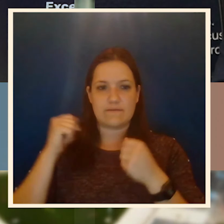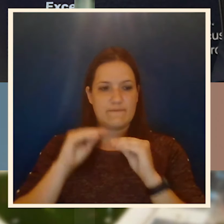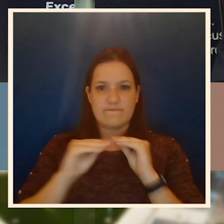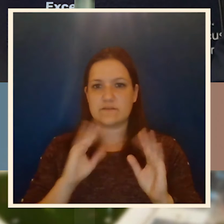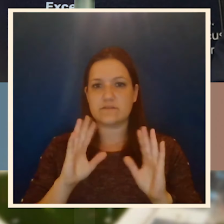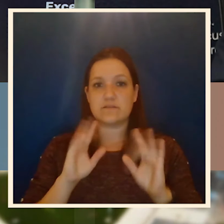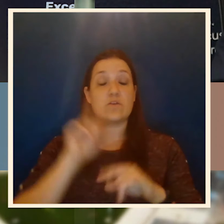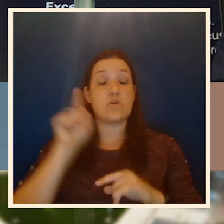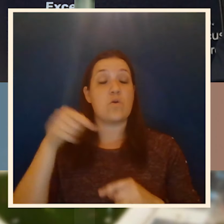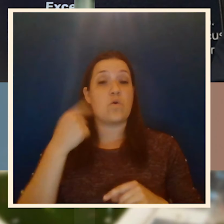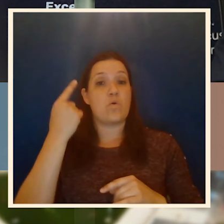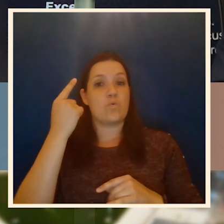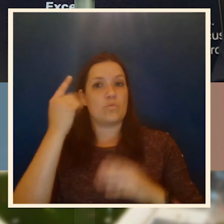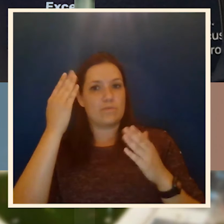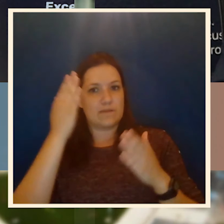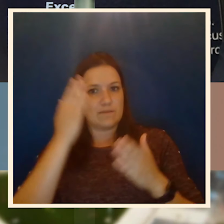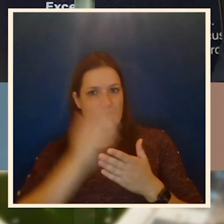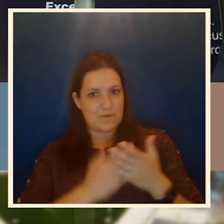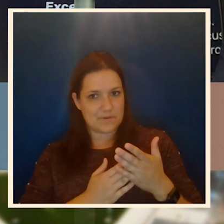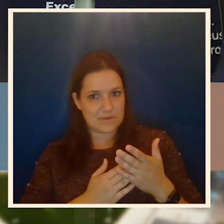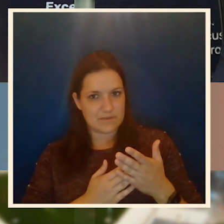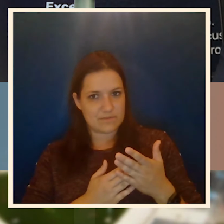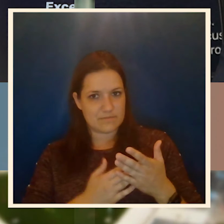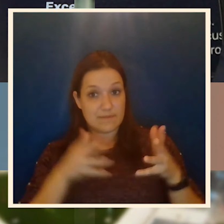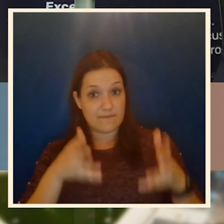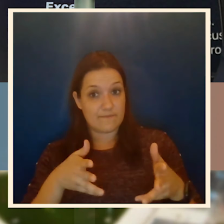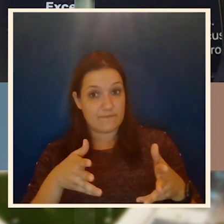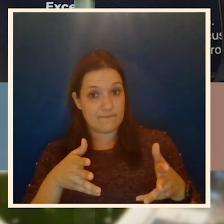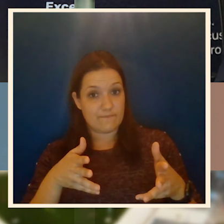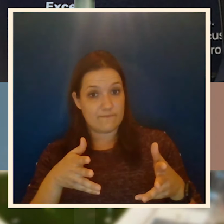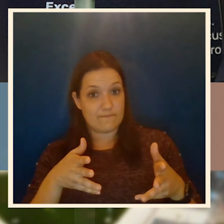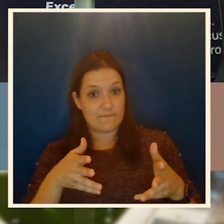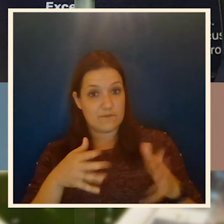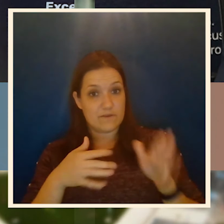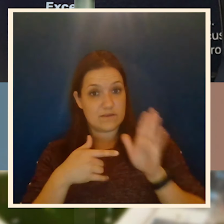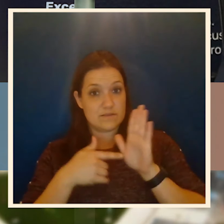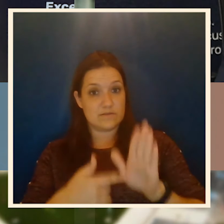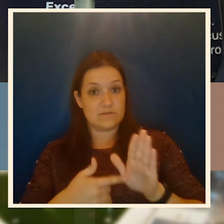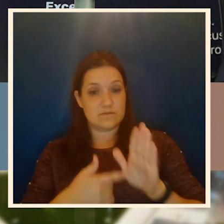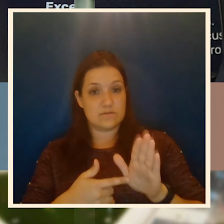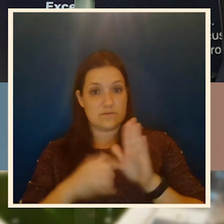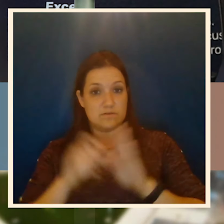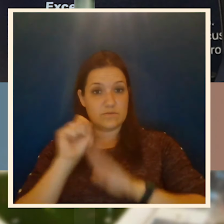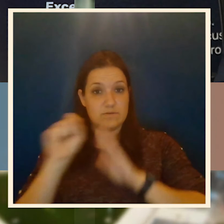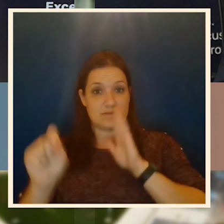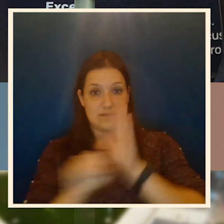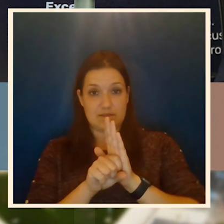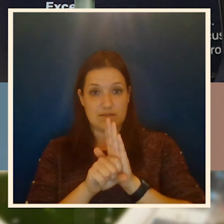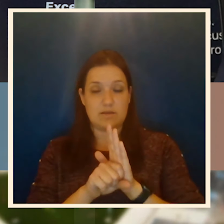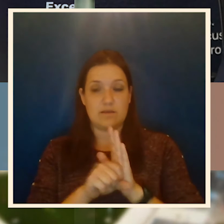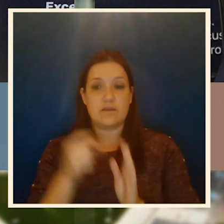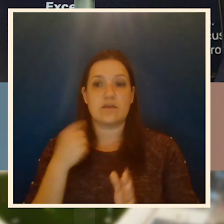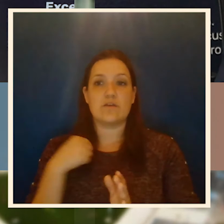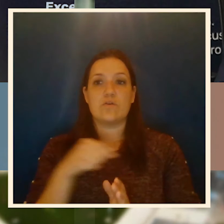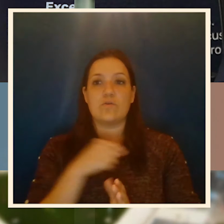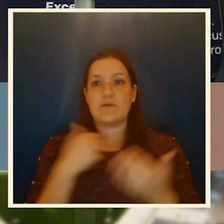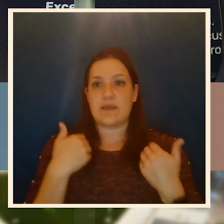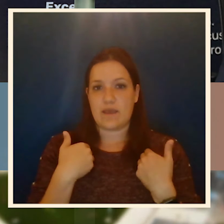the only remaining piece was to demonstrate to the state that we